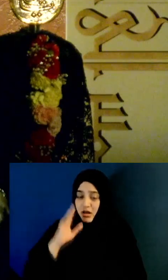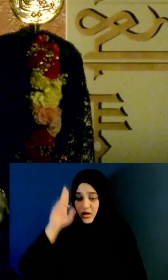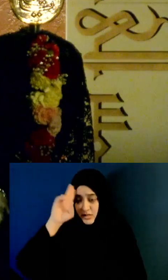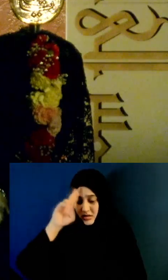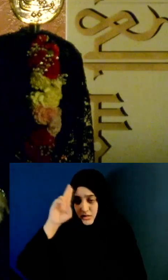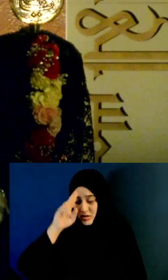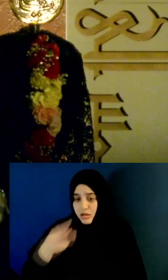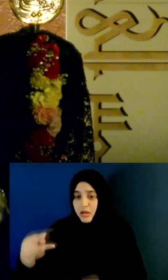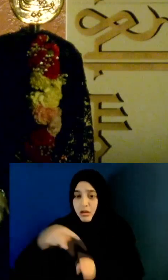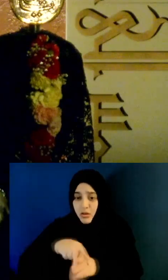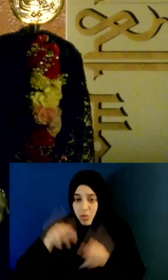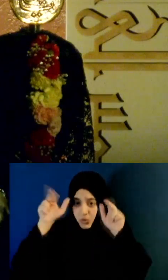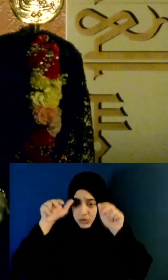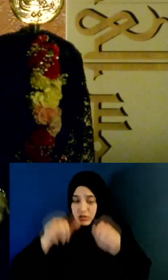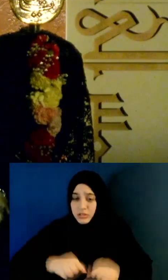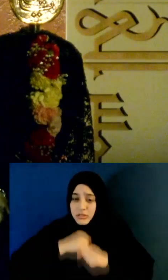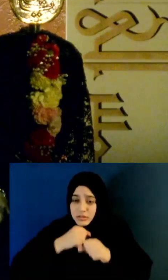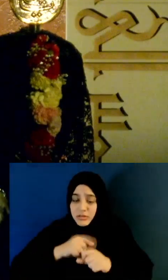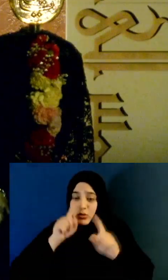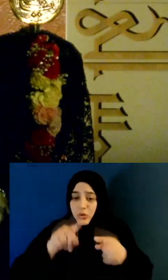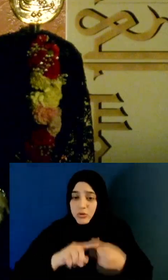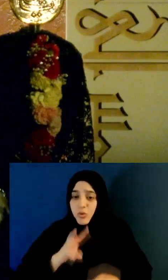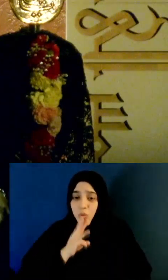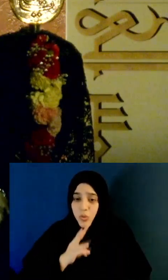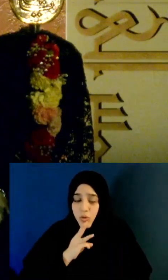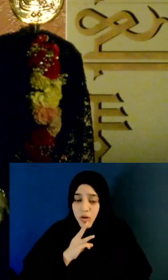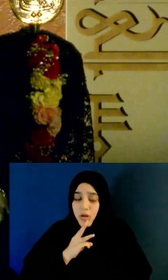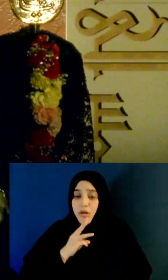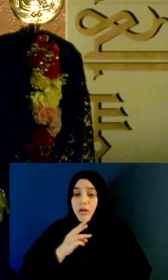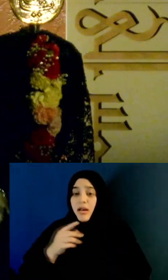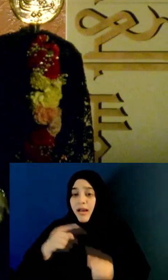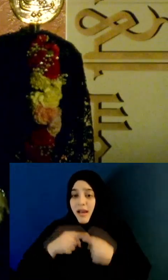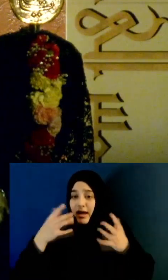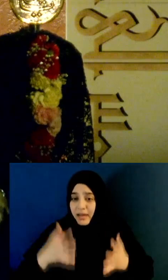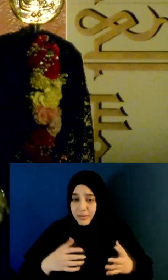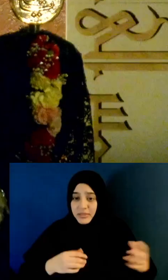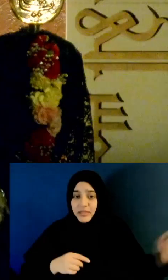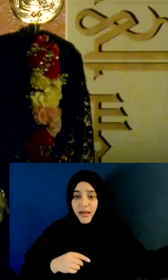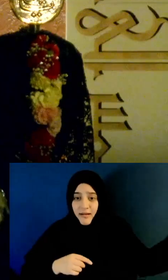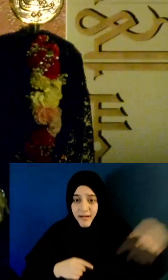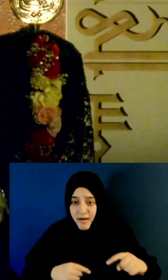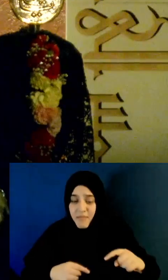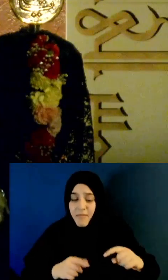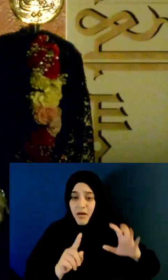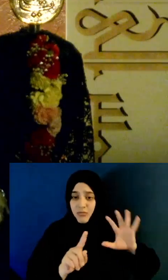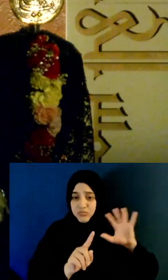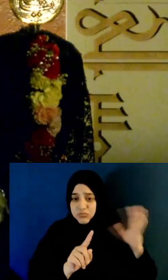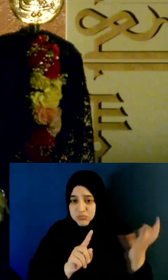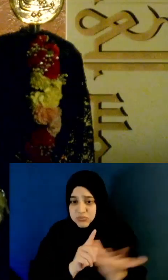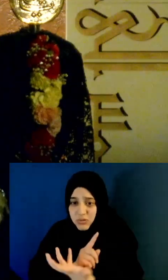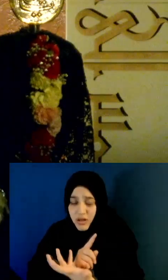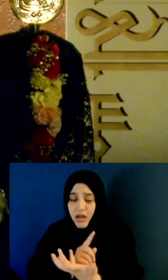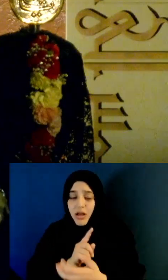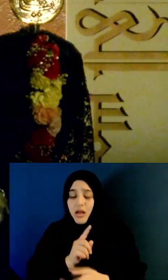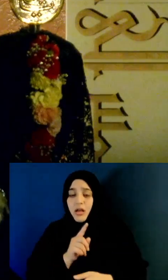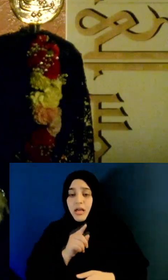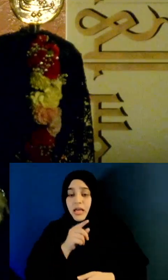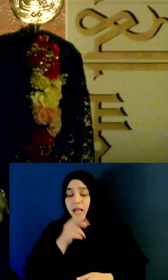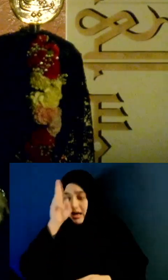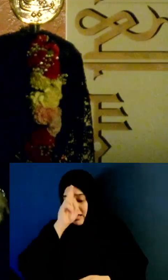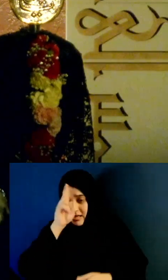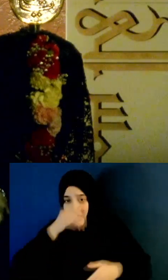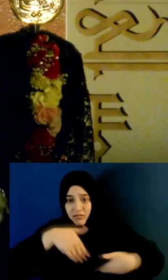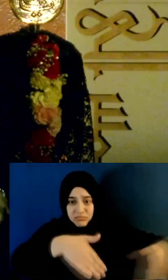Furat. Enemies came, surrounded him. He warded them off. We saw uncle came off the